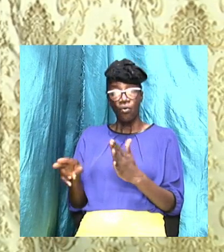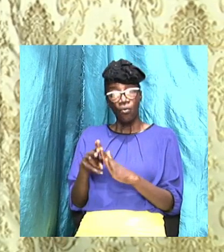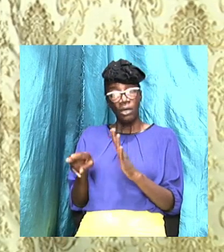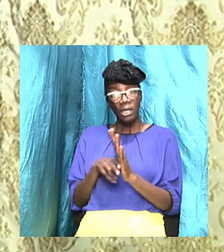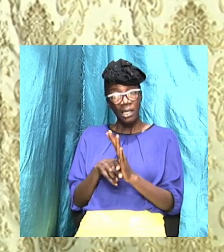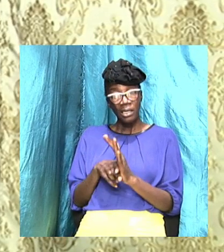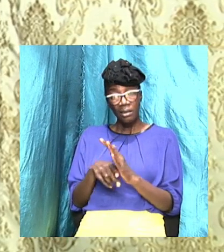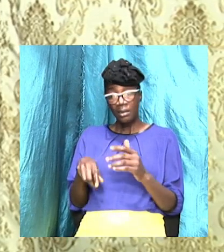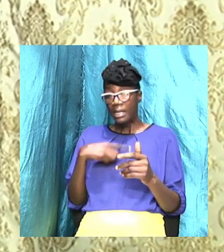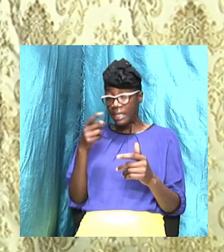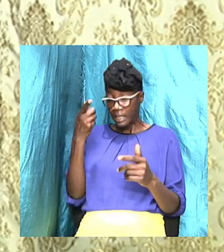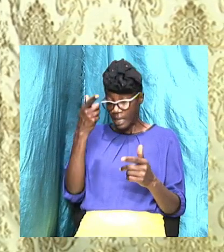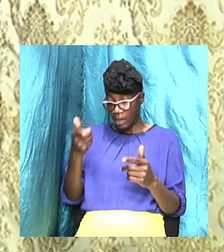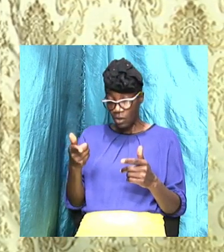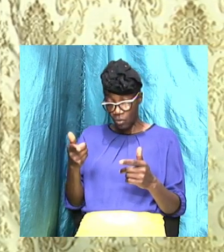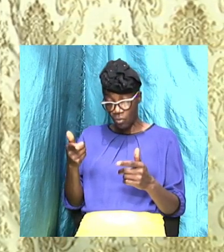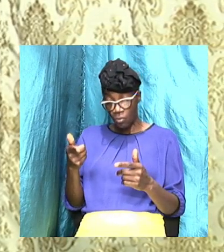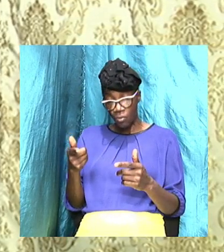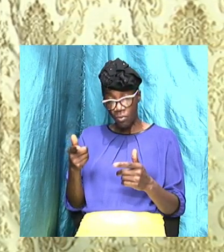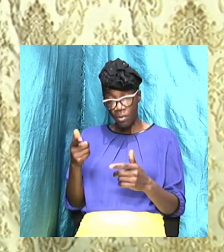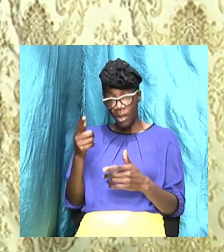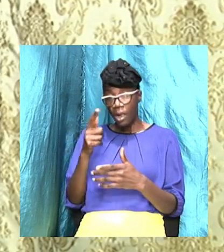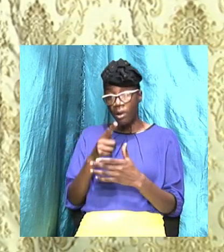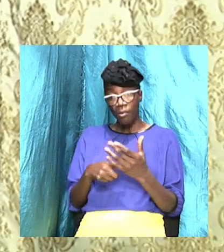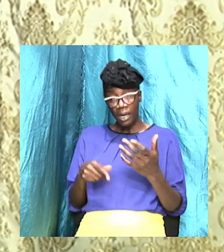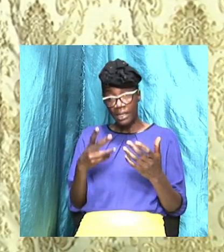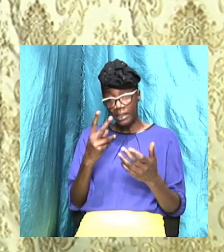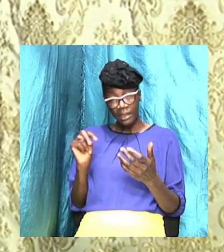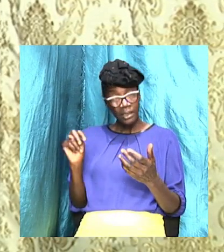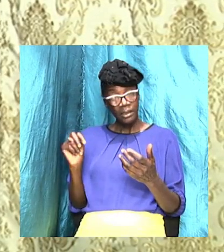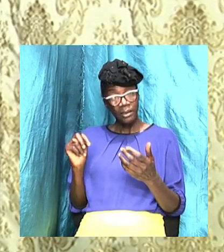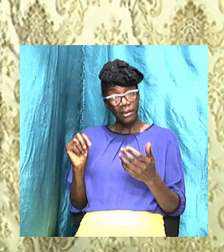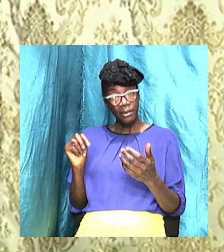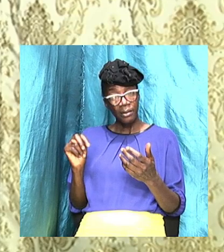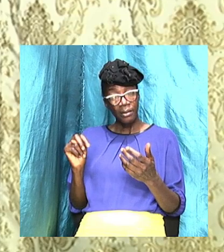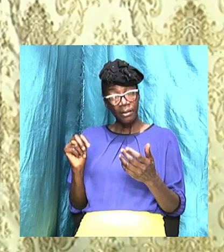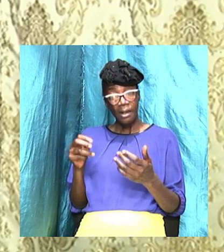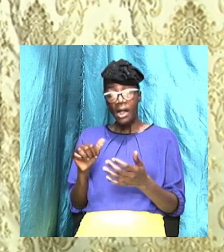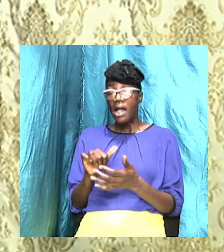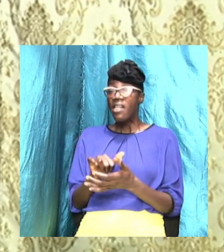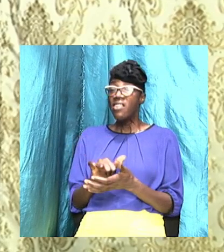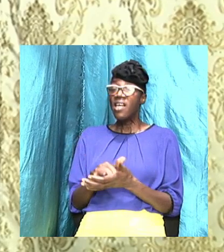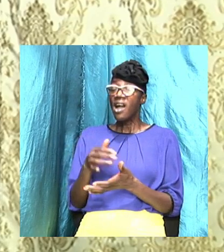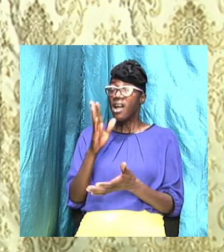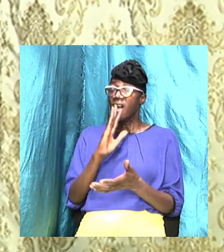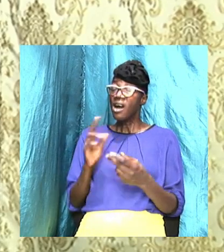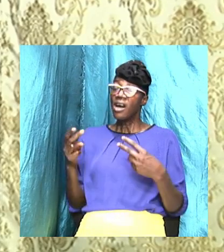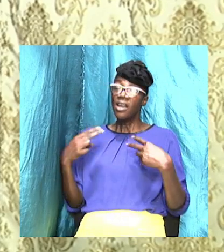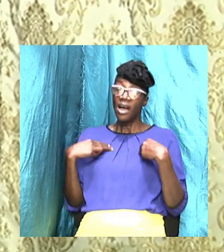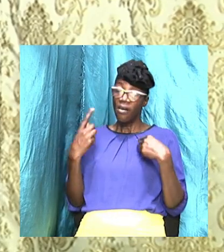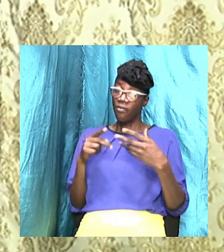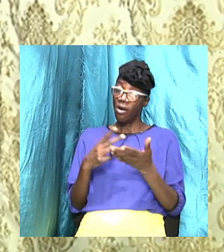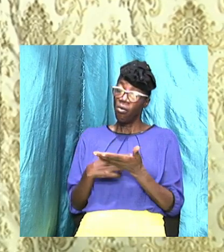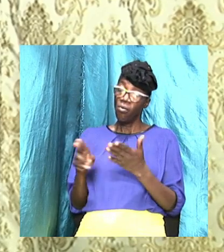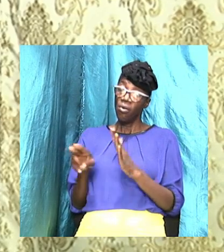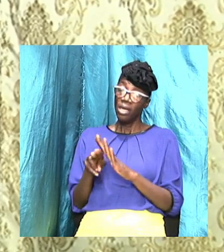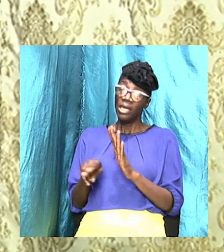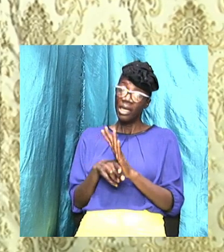We can tell you the requirements that God has for